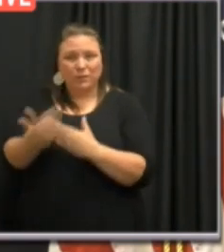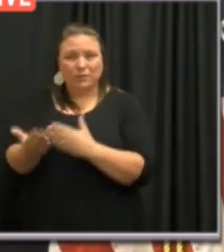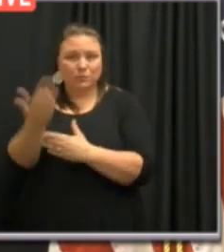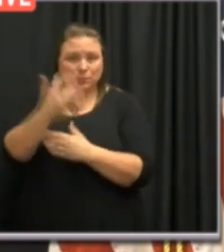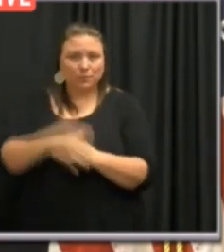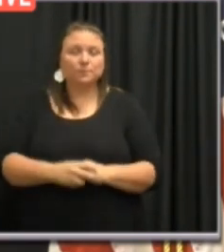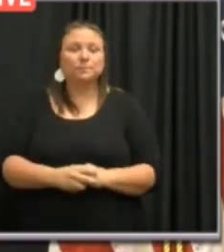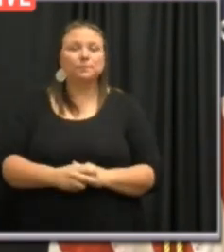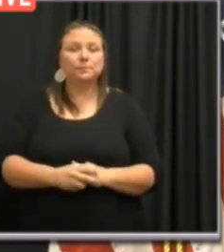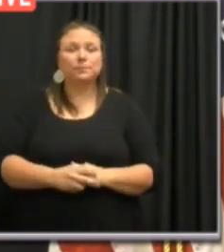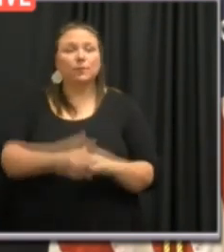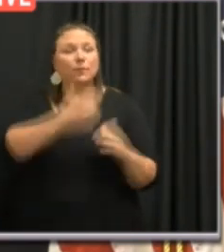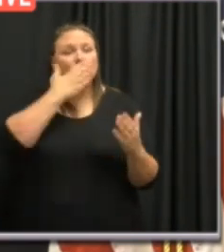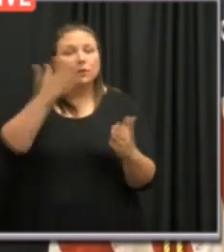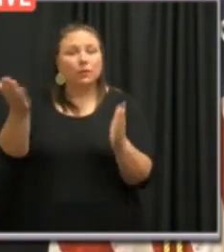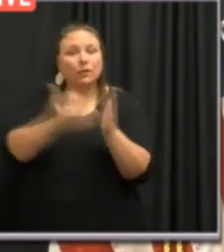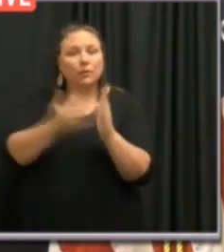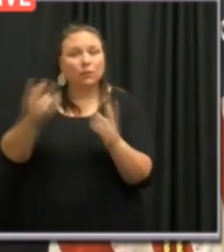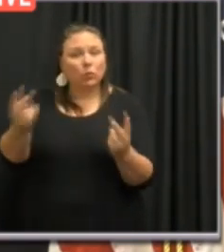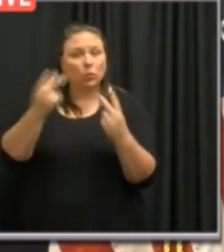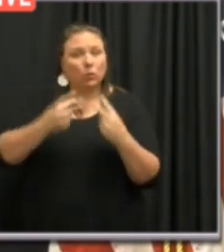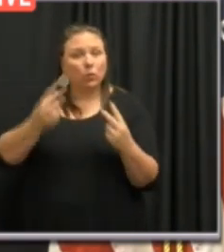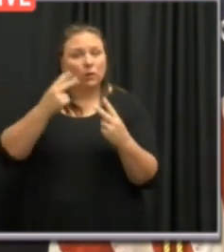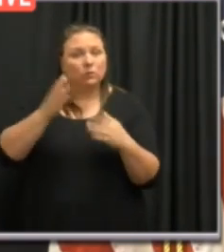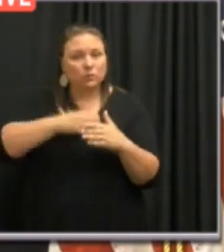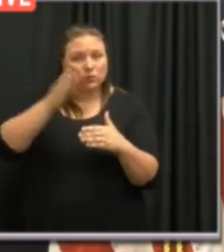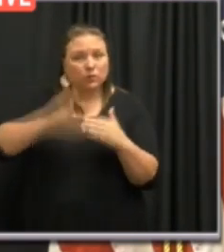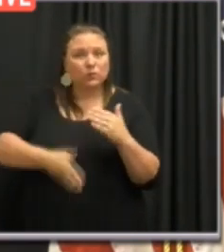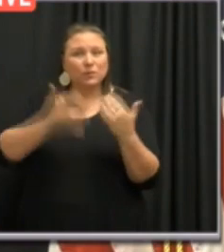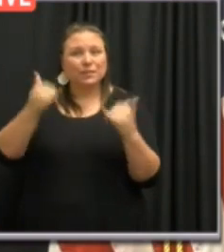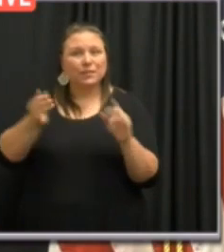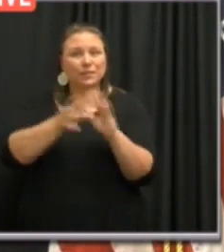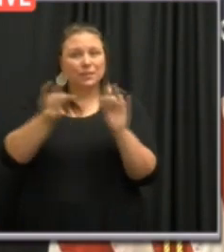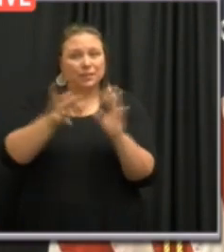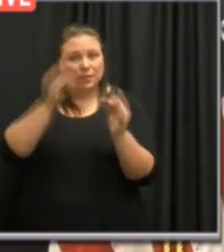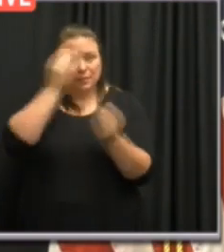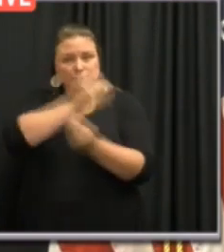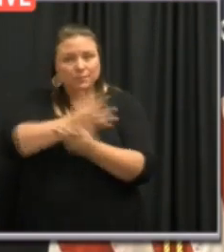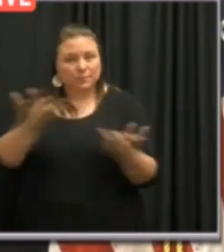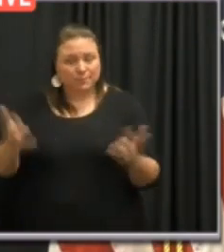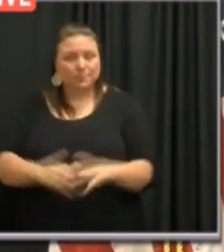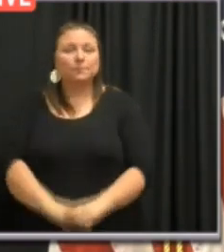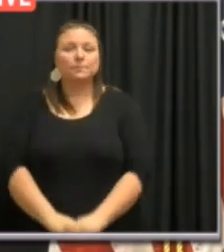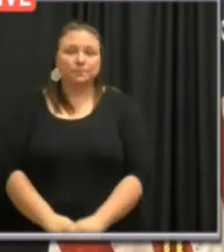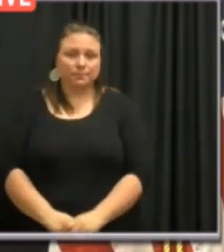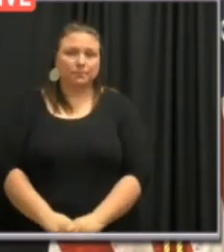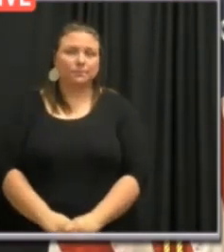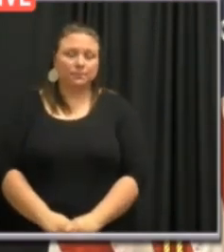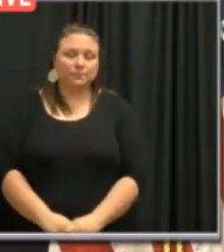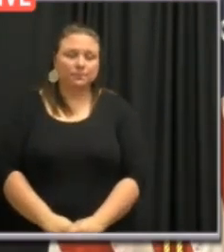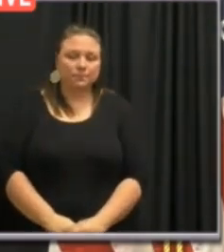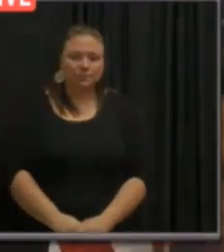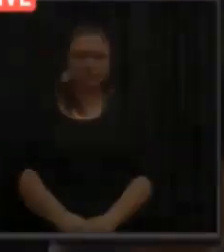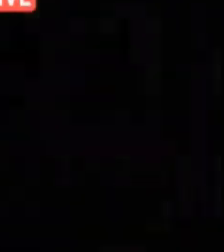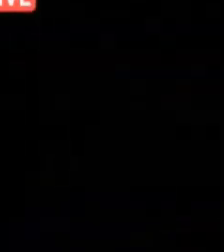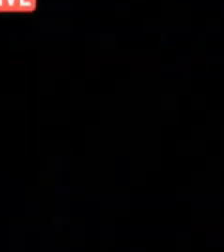morning. Thank you, everyone, for joining us. This concludes today's Metro COVID-19 press briefing.